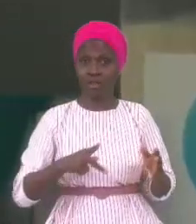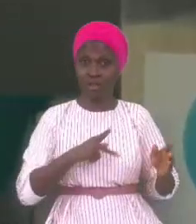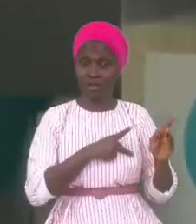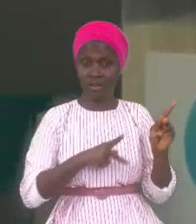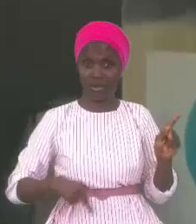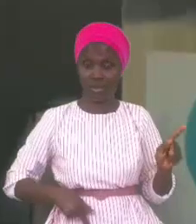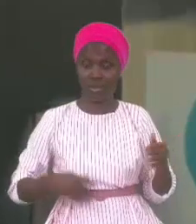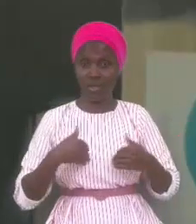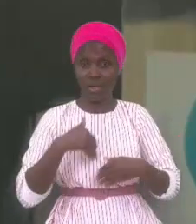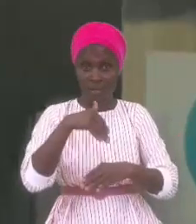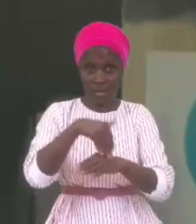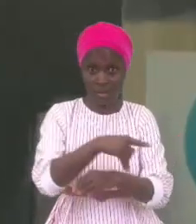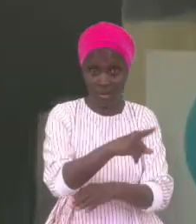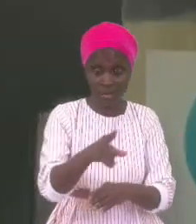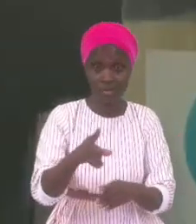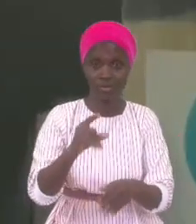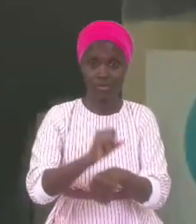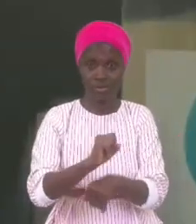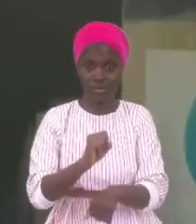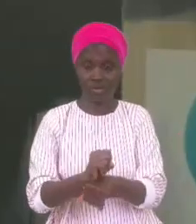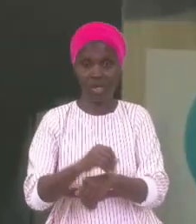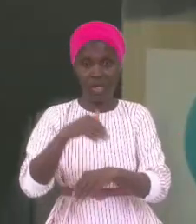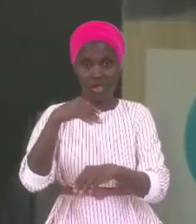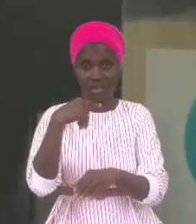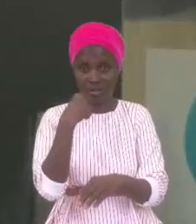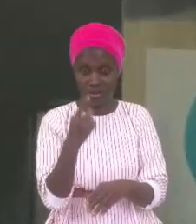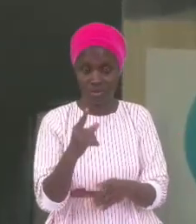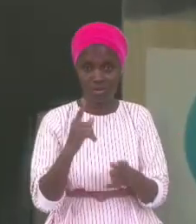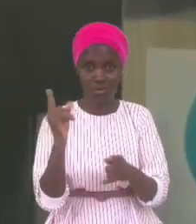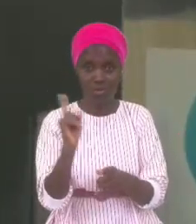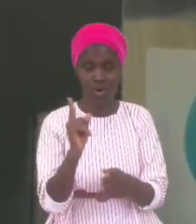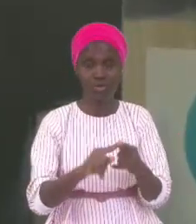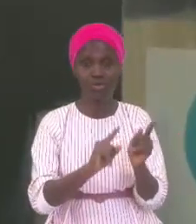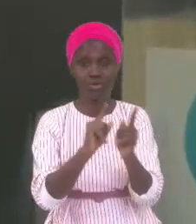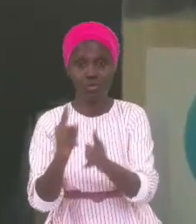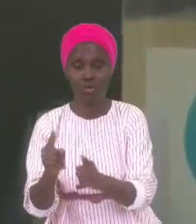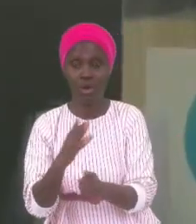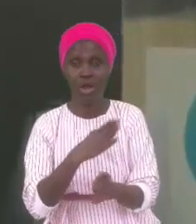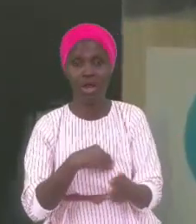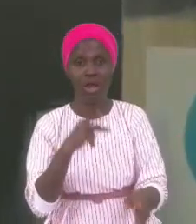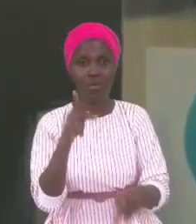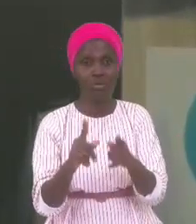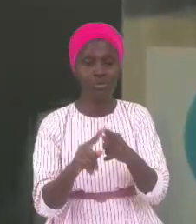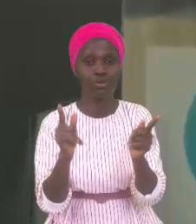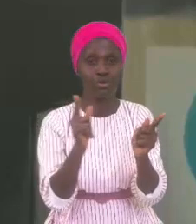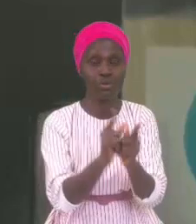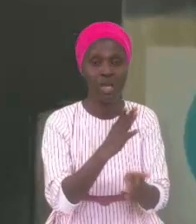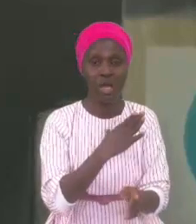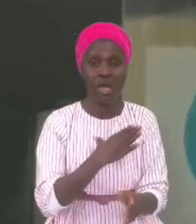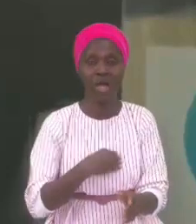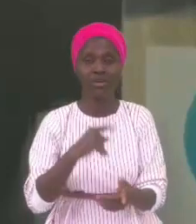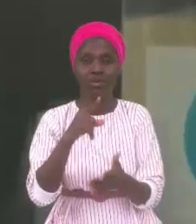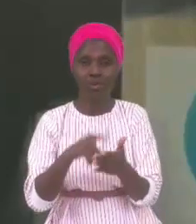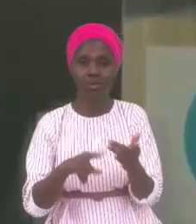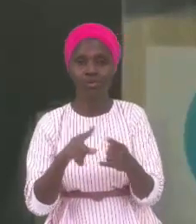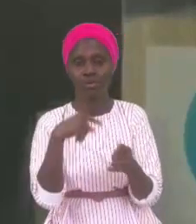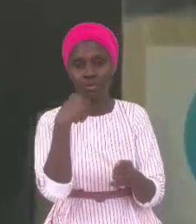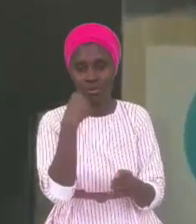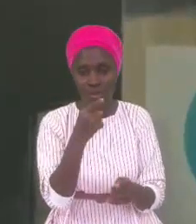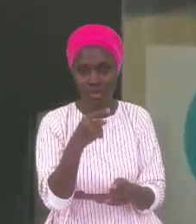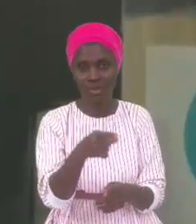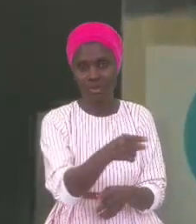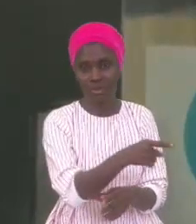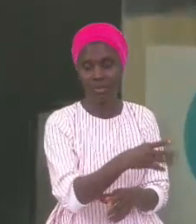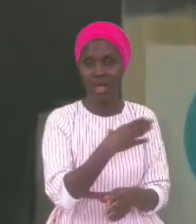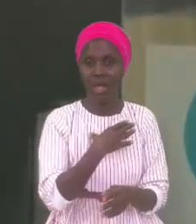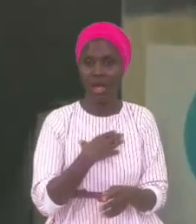to go. He said you, he told you who to meet, and he told you what exactly to tell him. And you go to him,